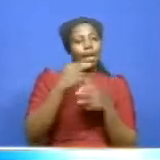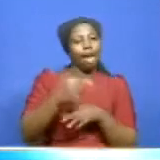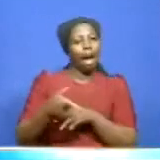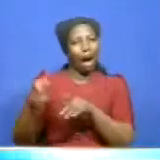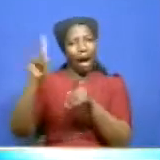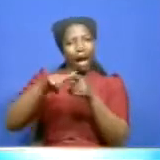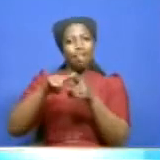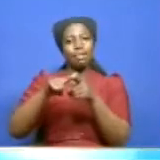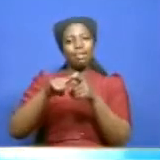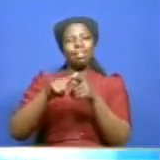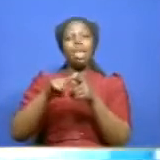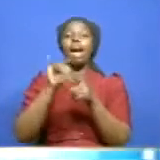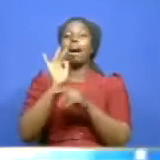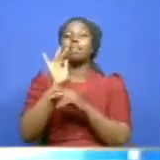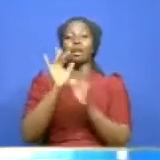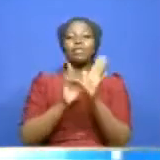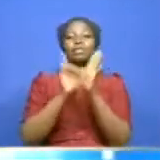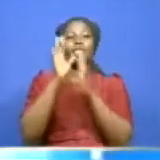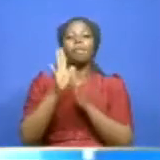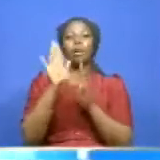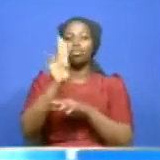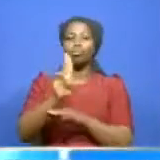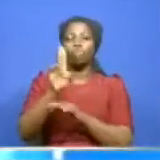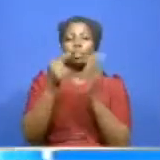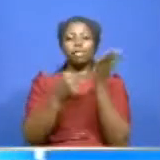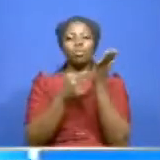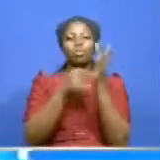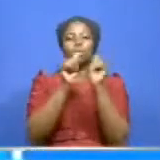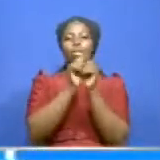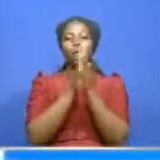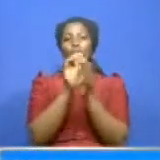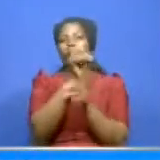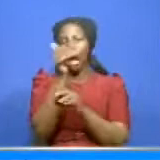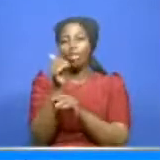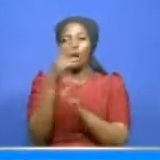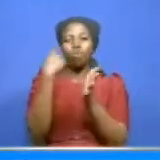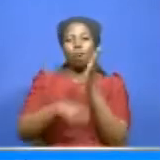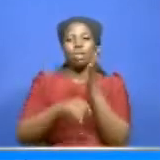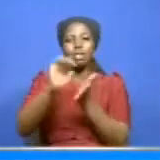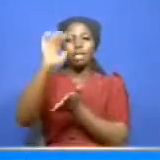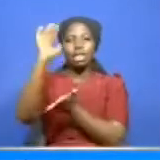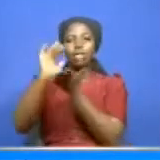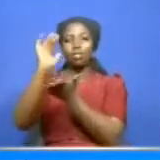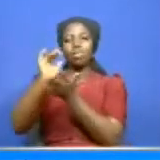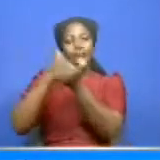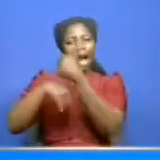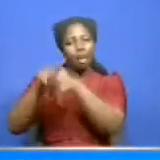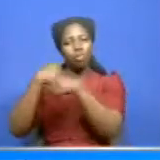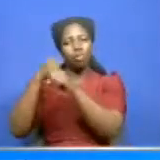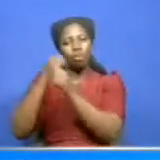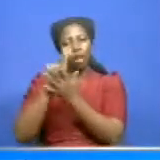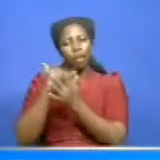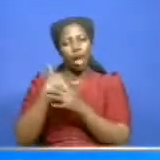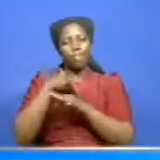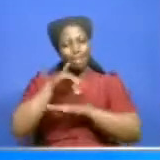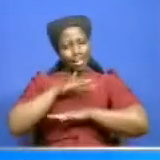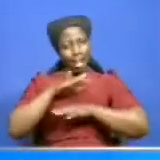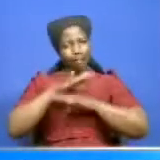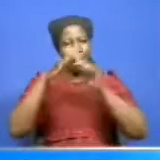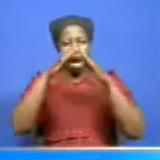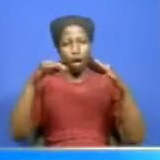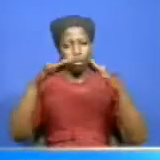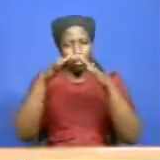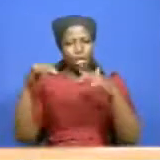Osore is calling on developers to embrace technology and other cost-cutting measures to ensure steady supply of housing